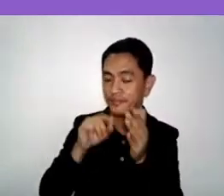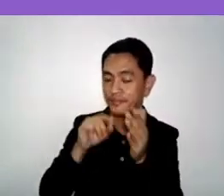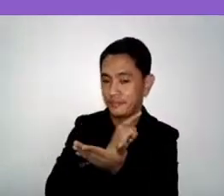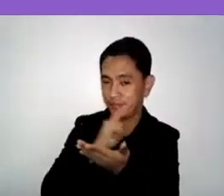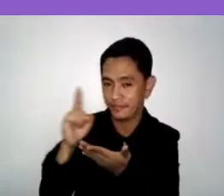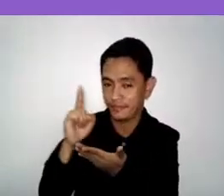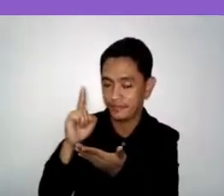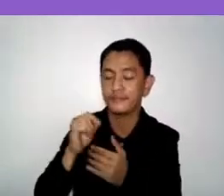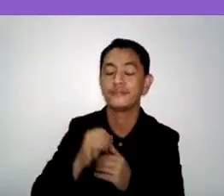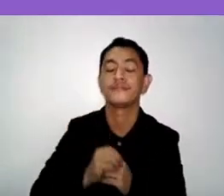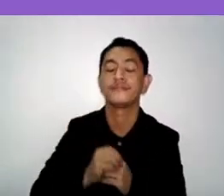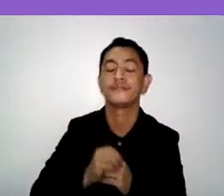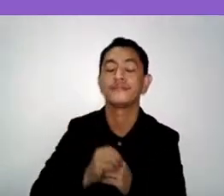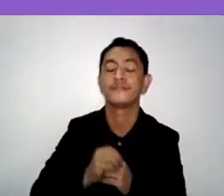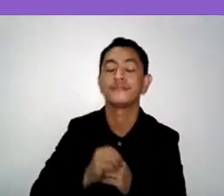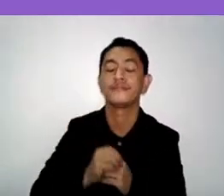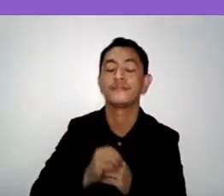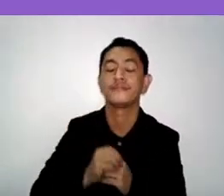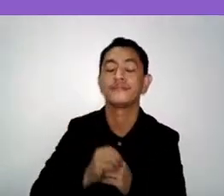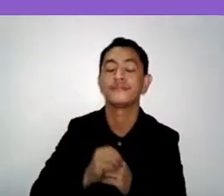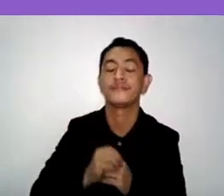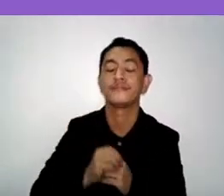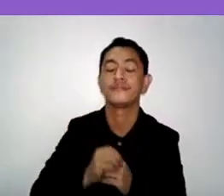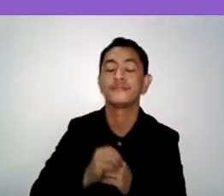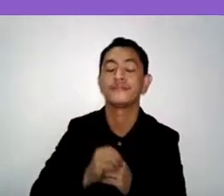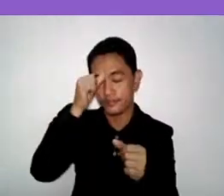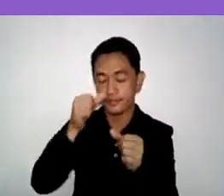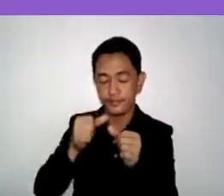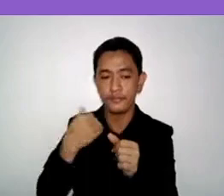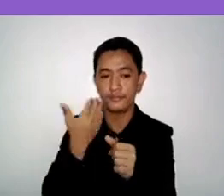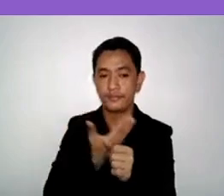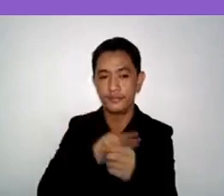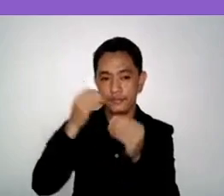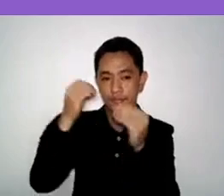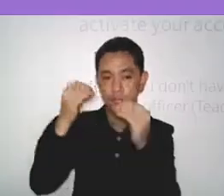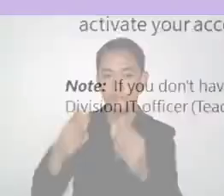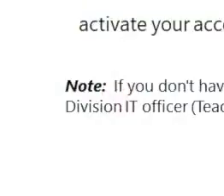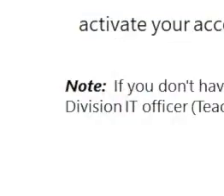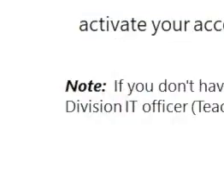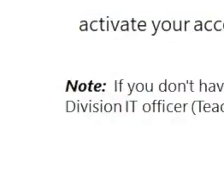of the celebration of DepEd's Inclusion and Accessibility Week.